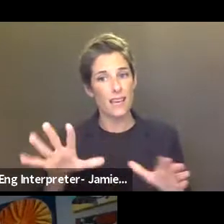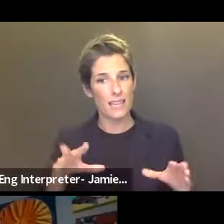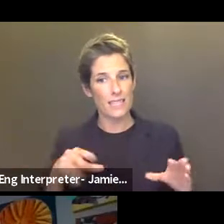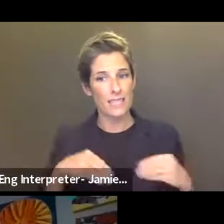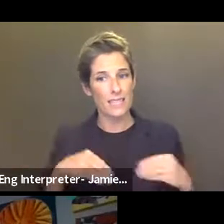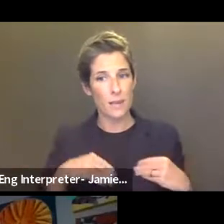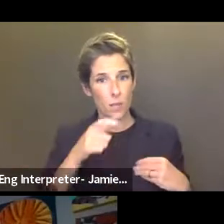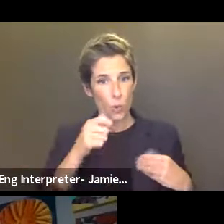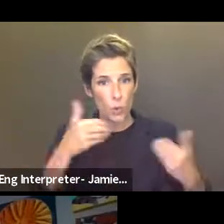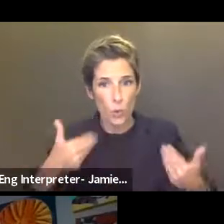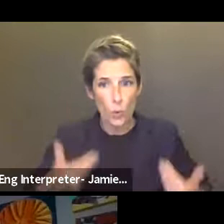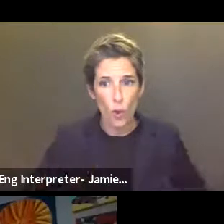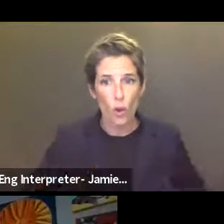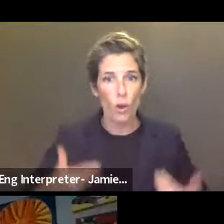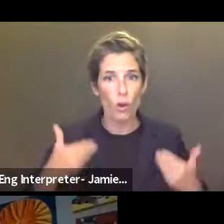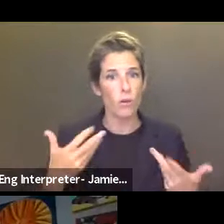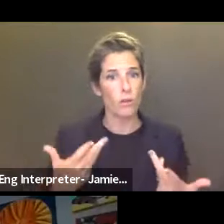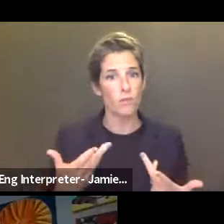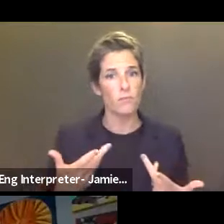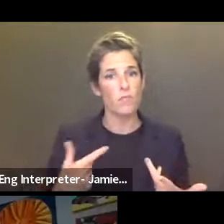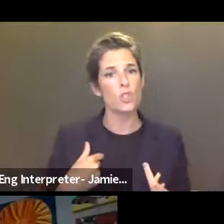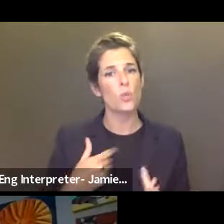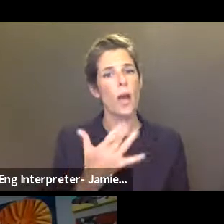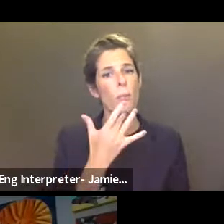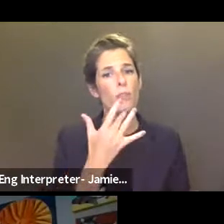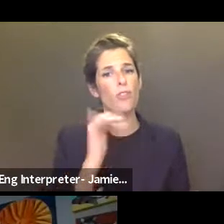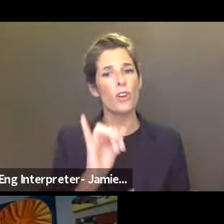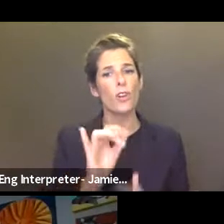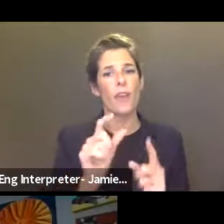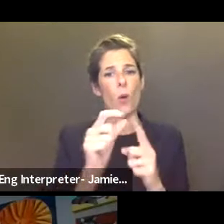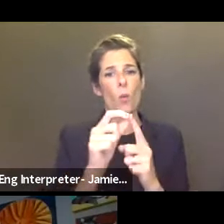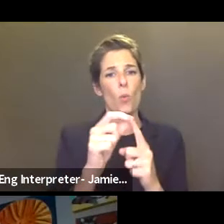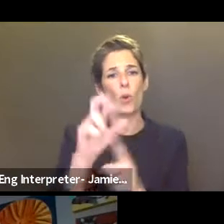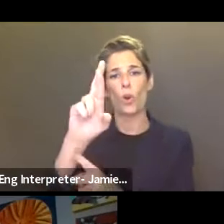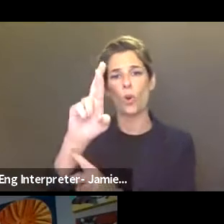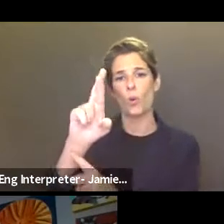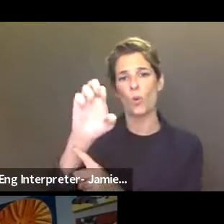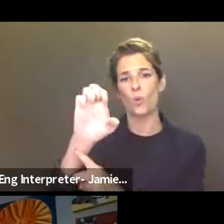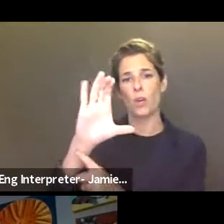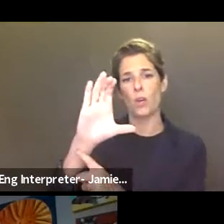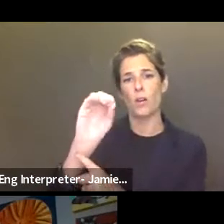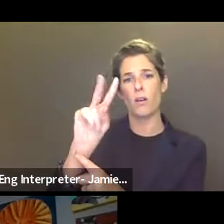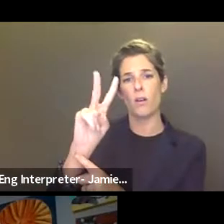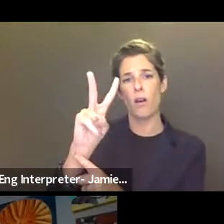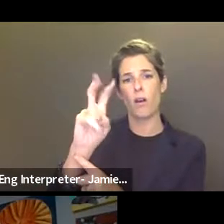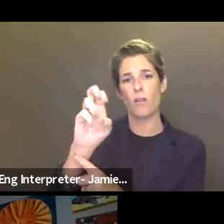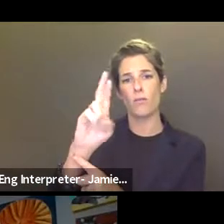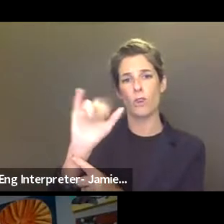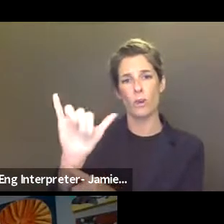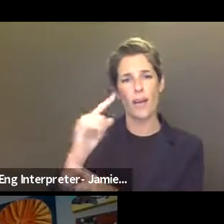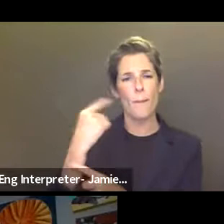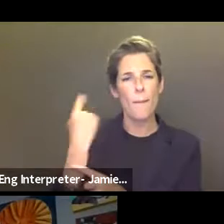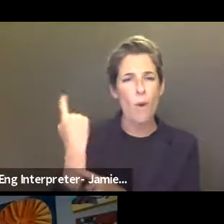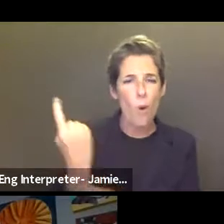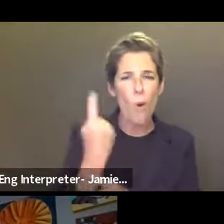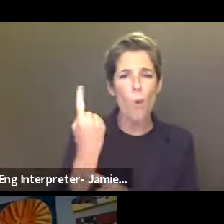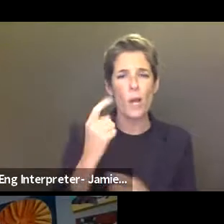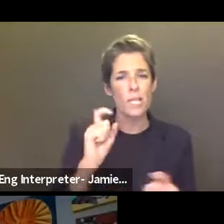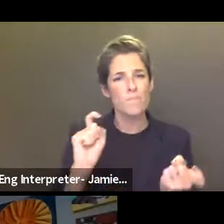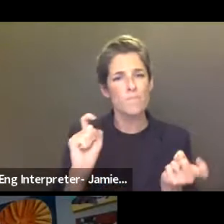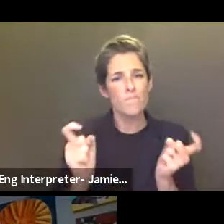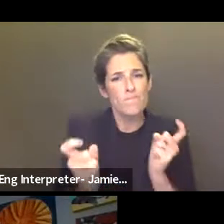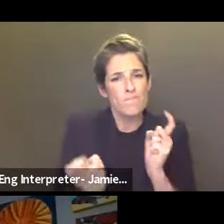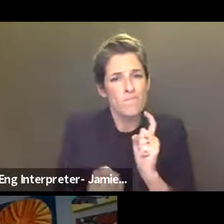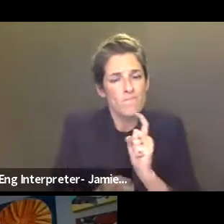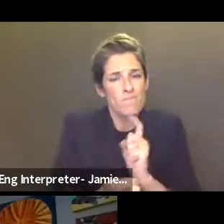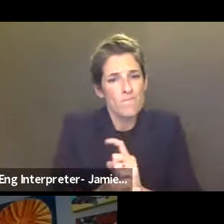there. So I like that language. I'm always in recovery. But I do, the dimensions I don't